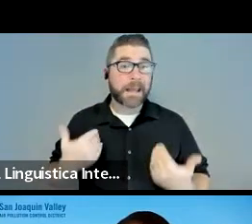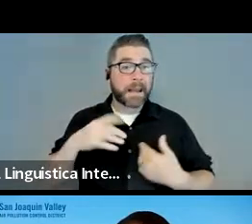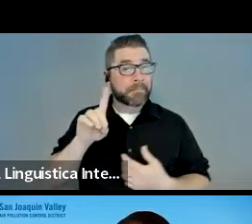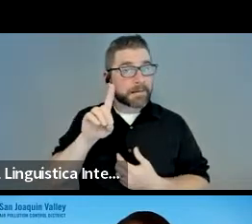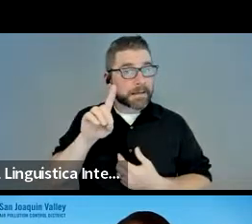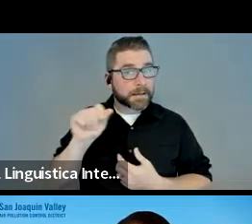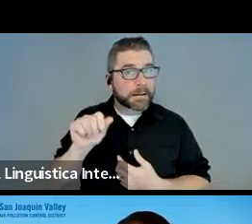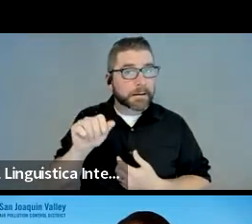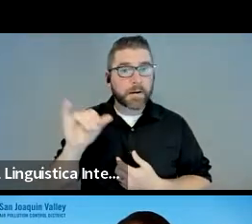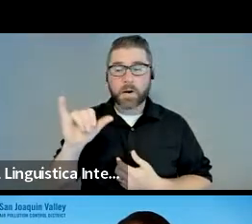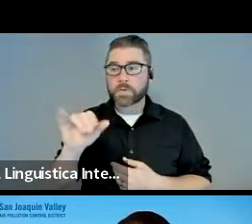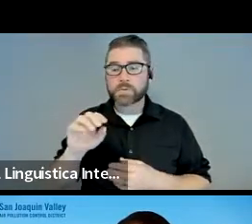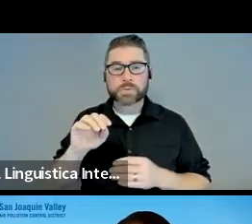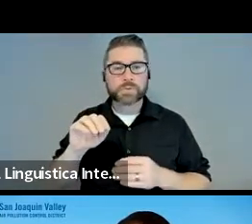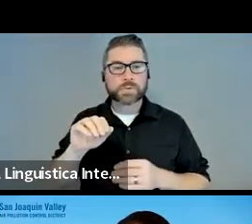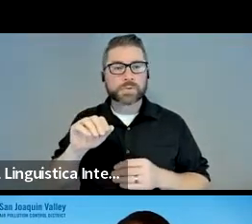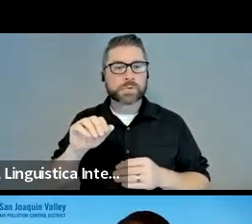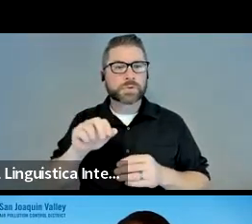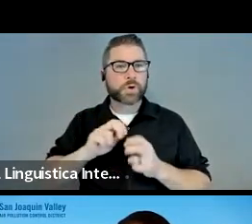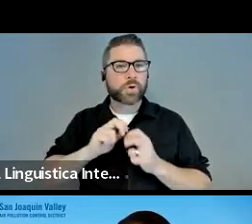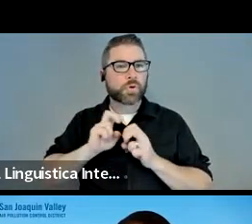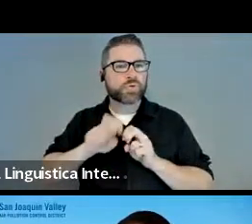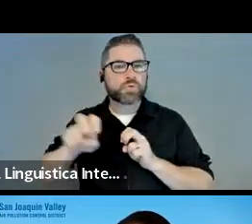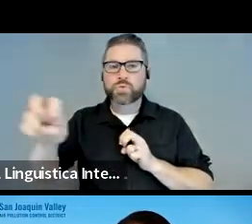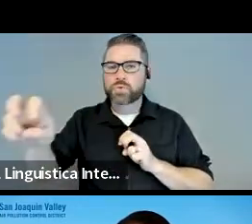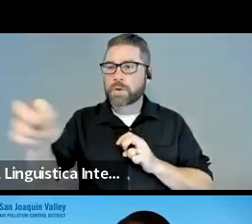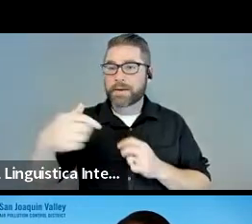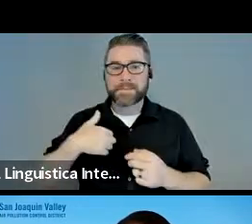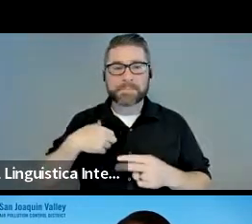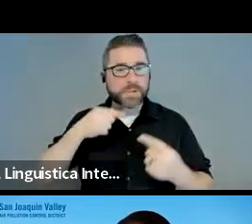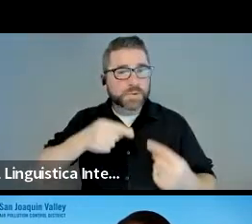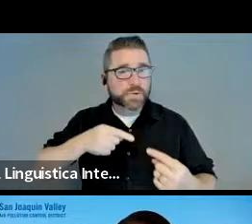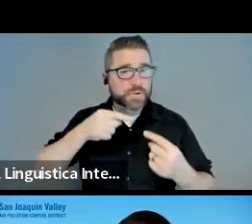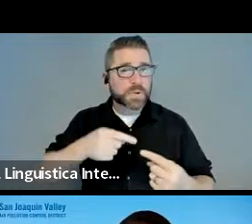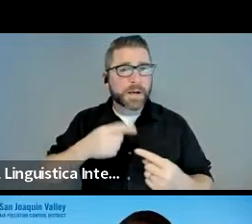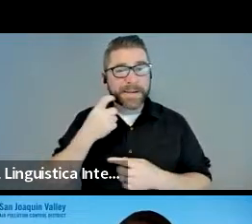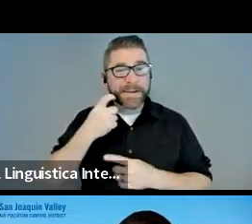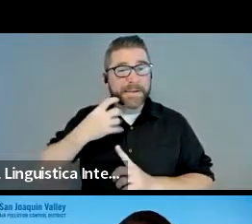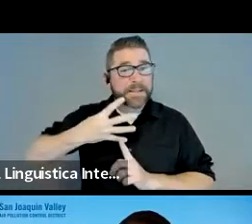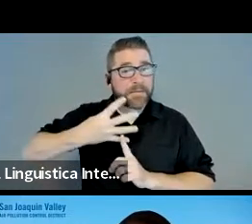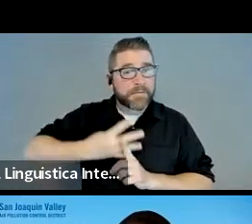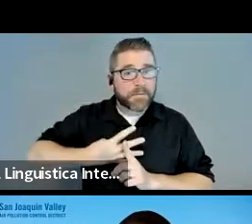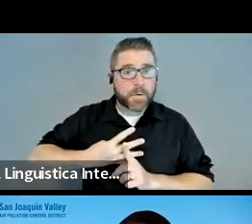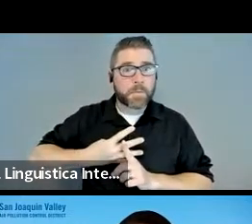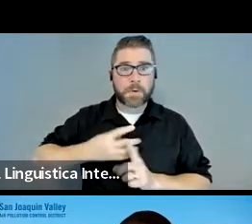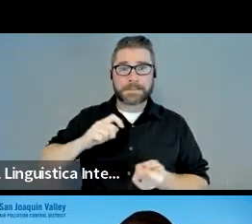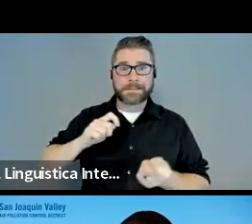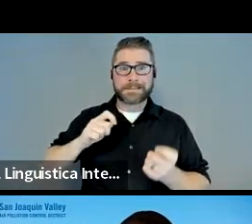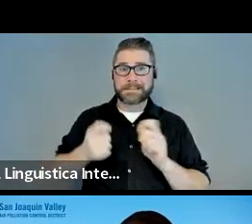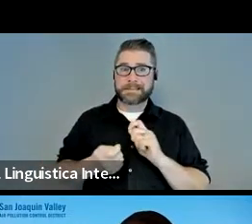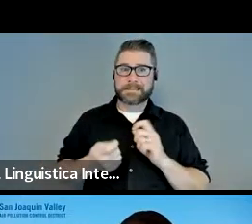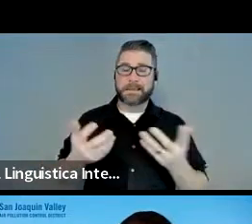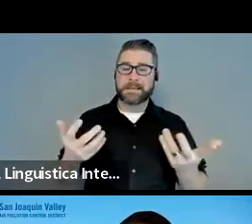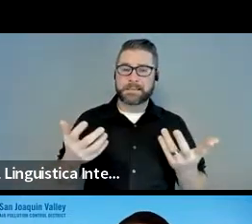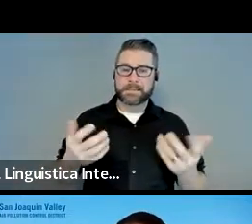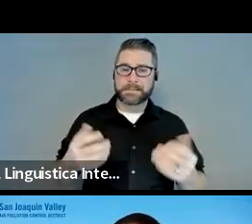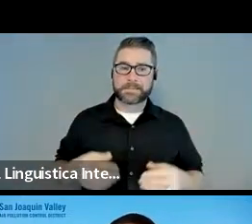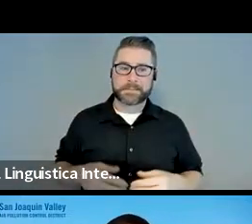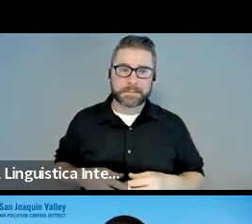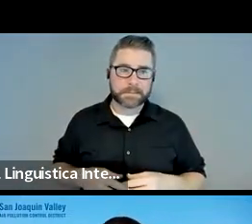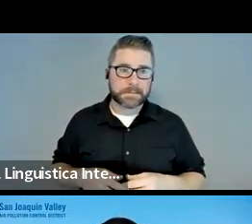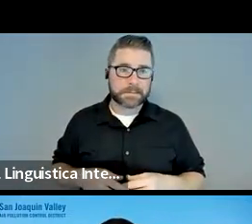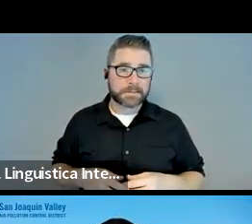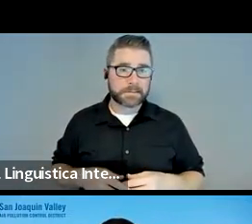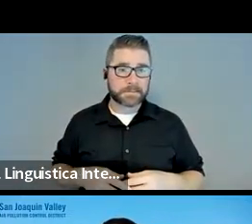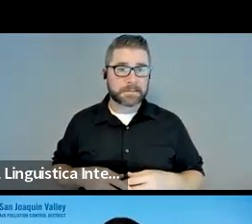just just had it recently, like over 4 months. It's a big difference from breathing more